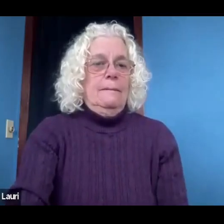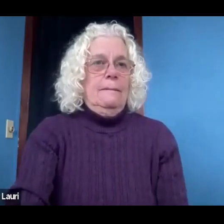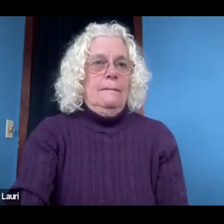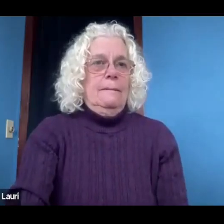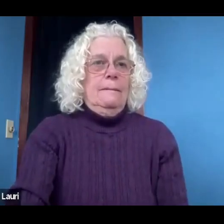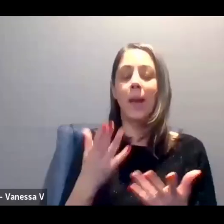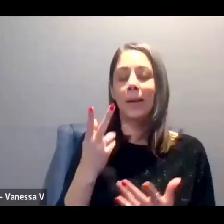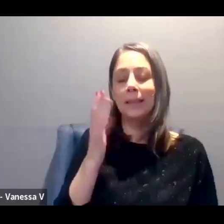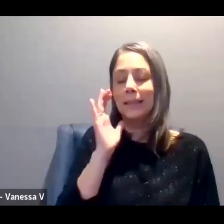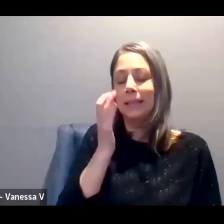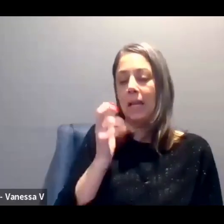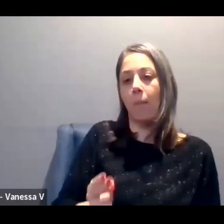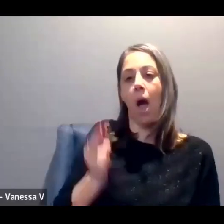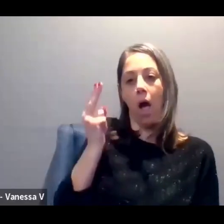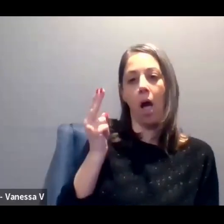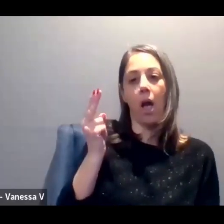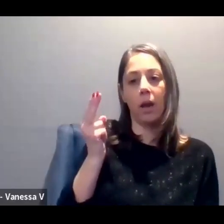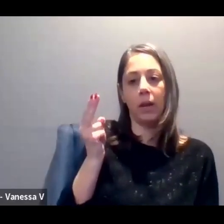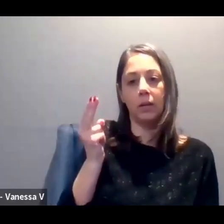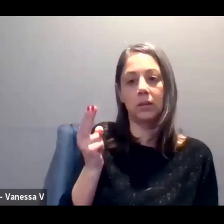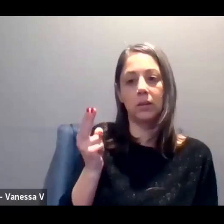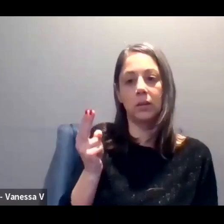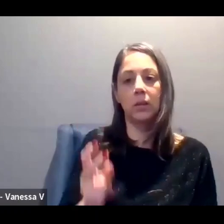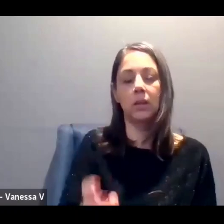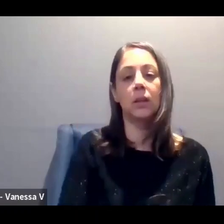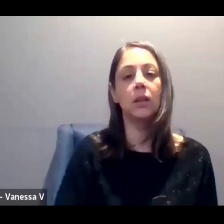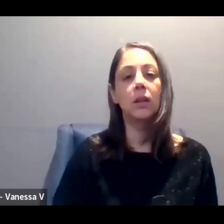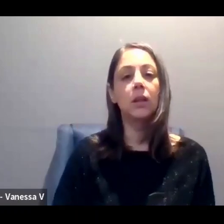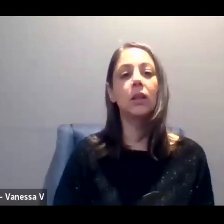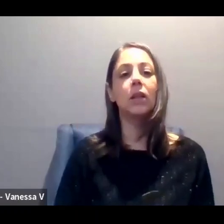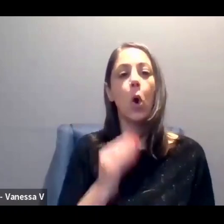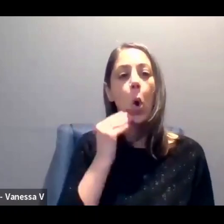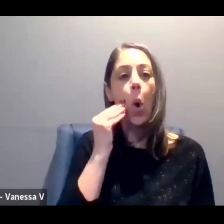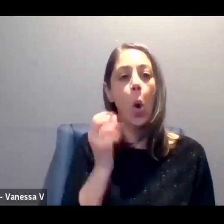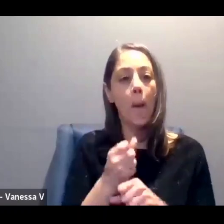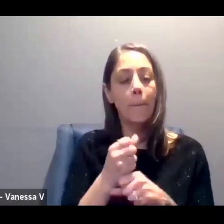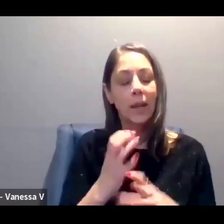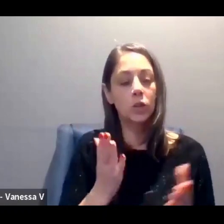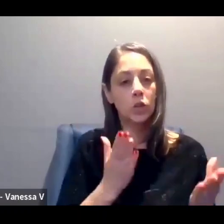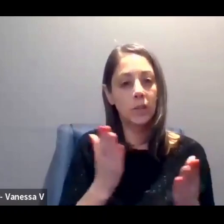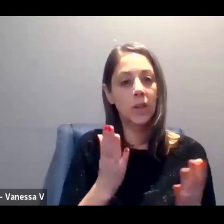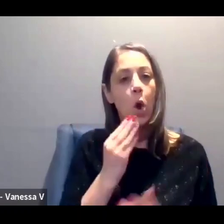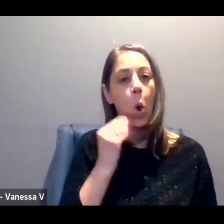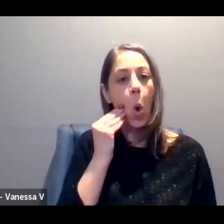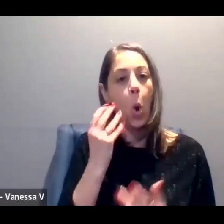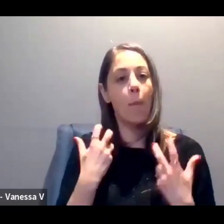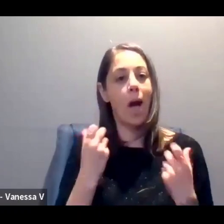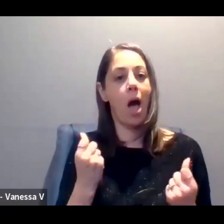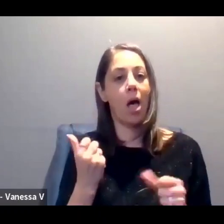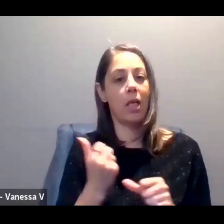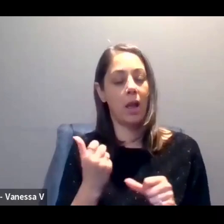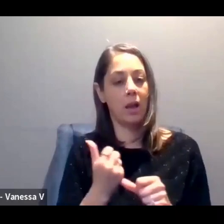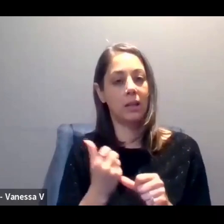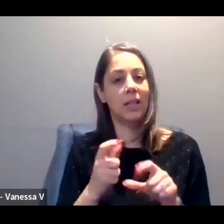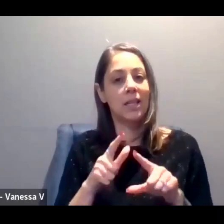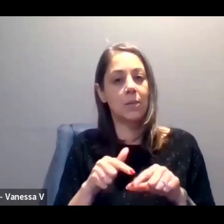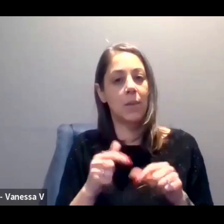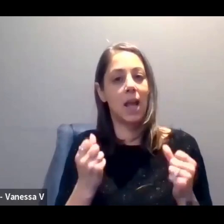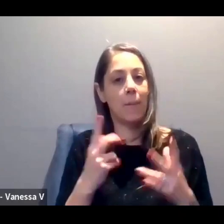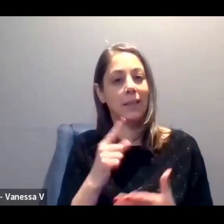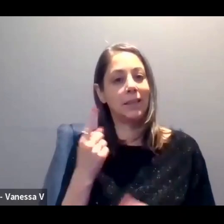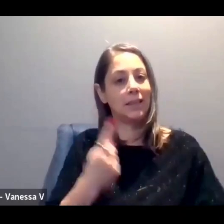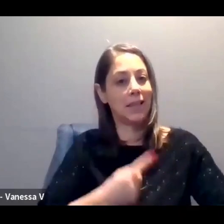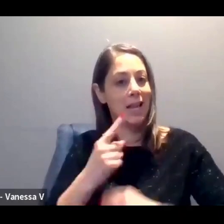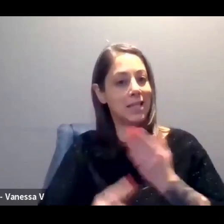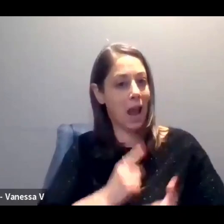on some of these things, and it may be because, for instance, the homemaker services and home health aides, it depends obviously on how many days and hours